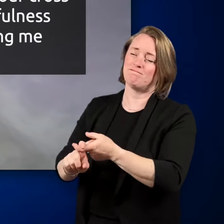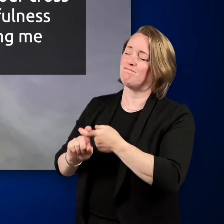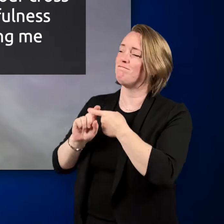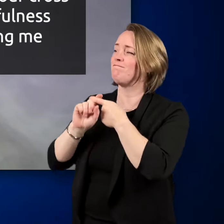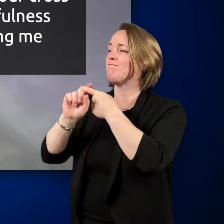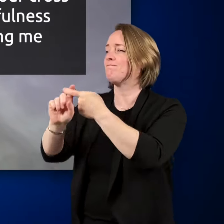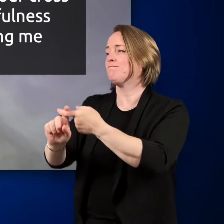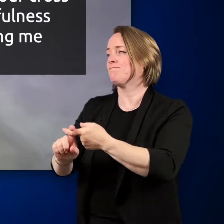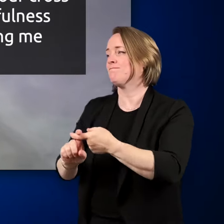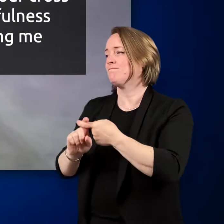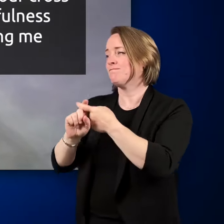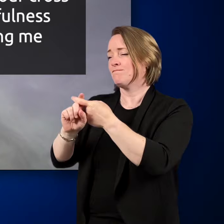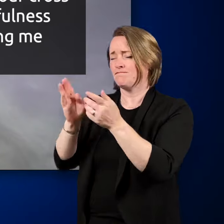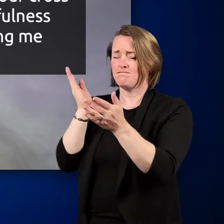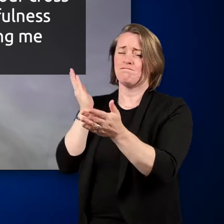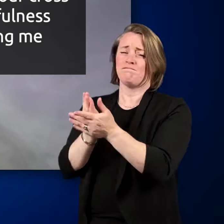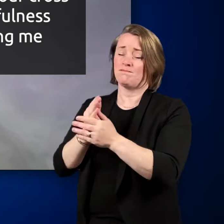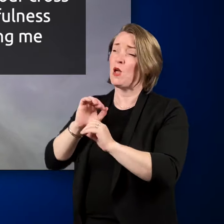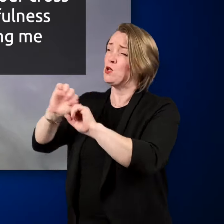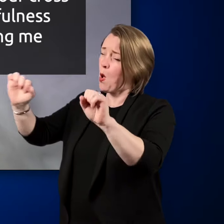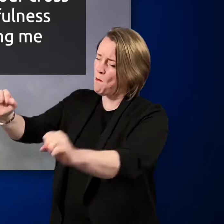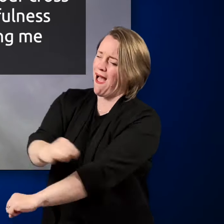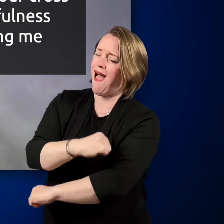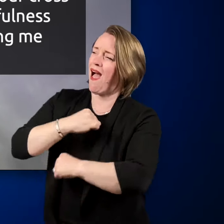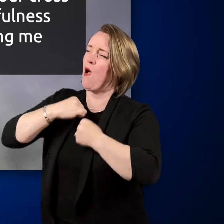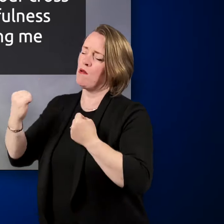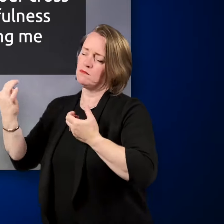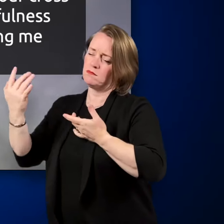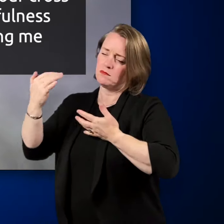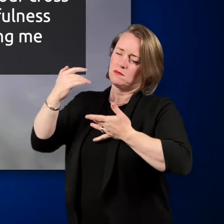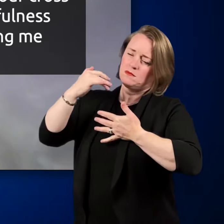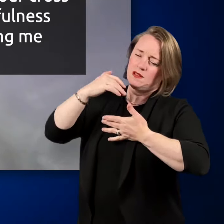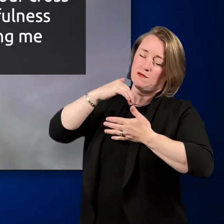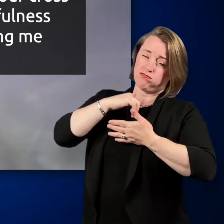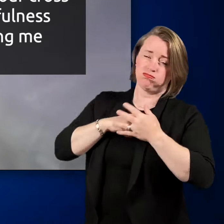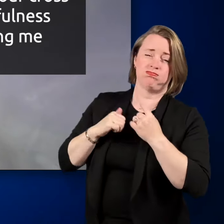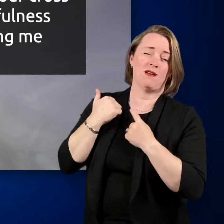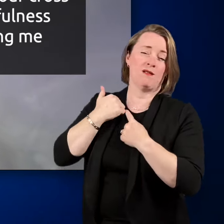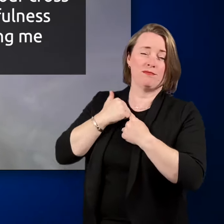faithfulness, for your power at work